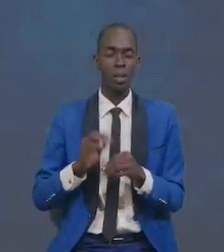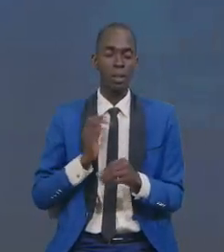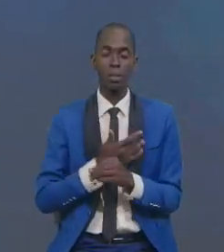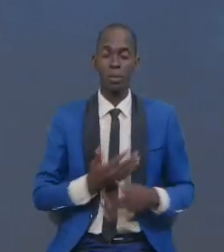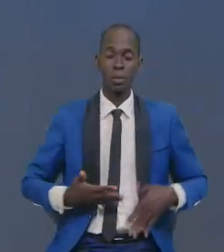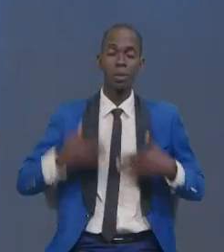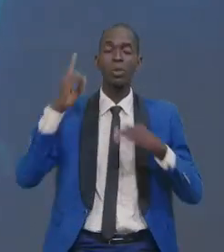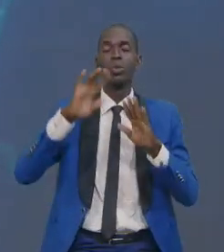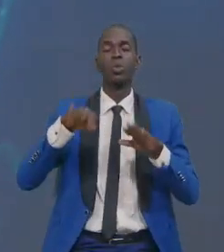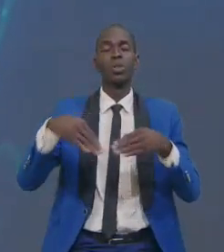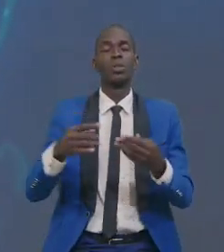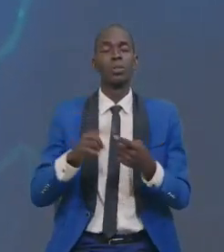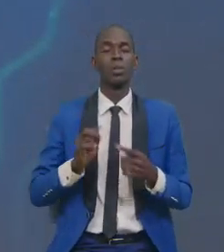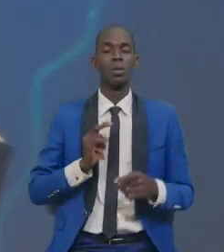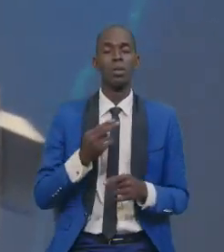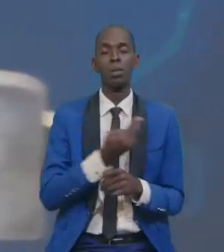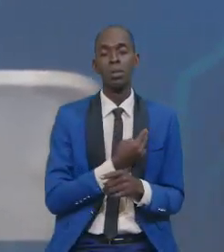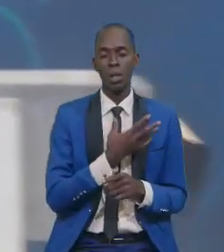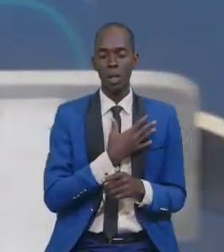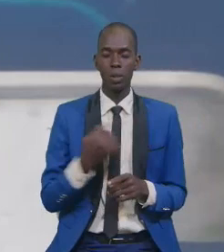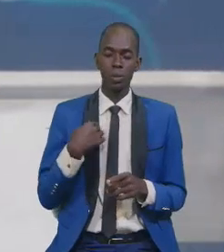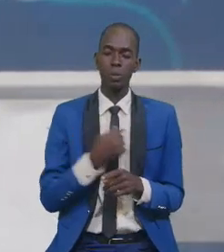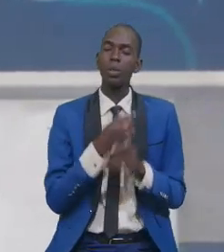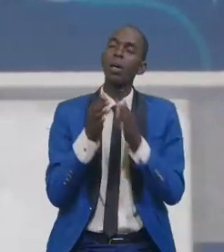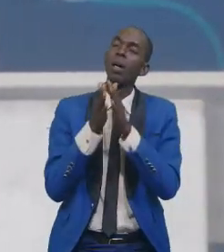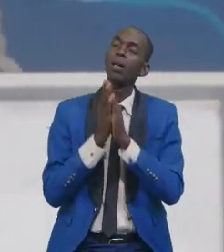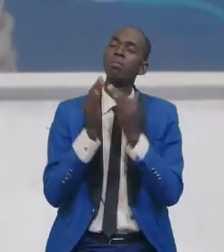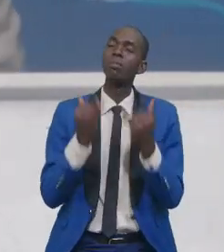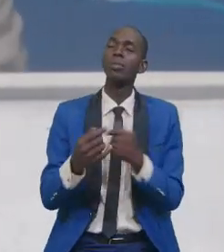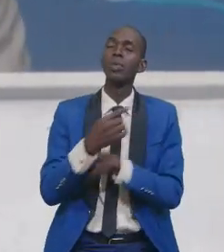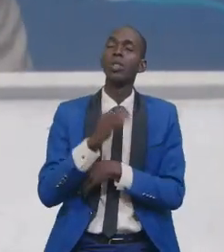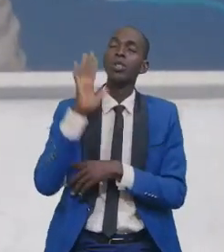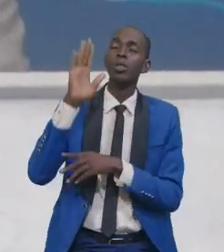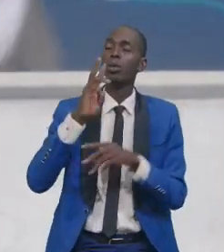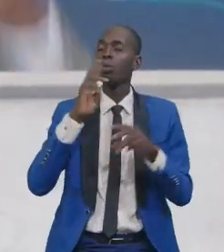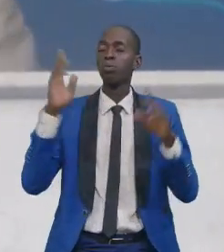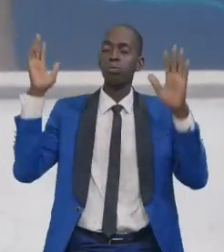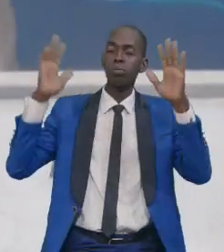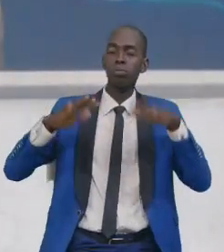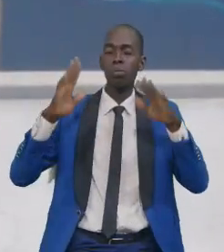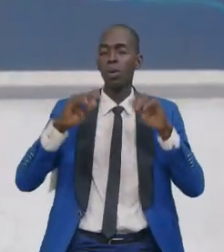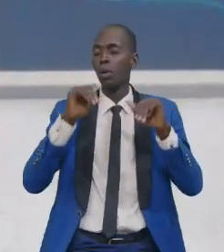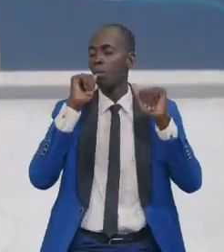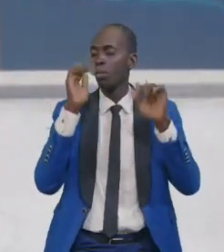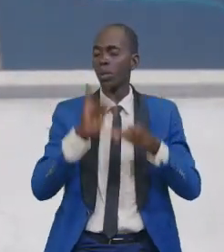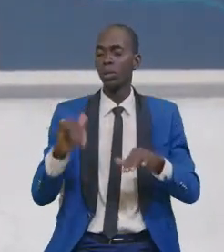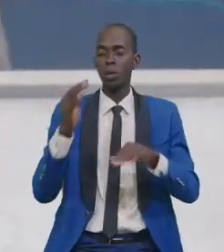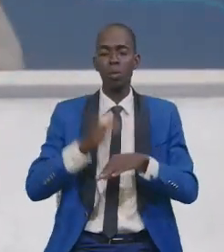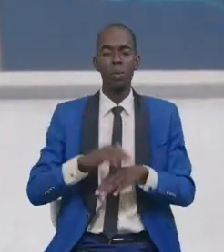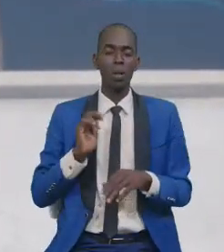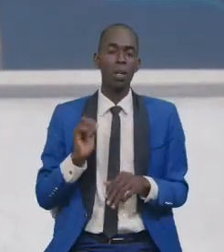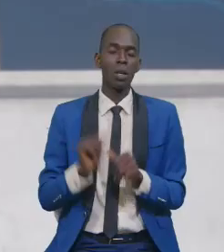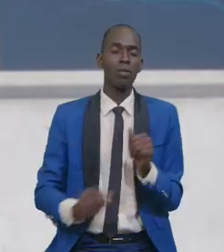grant unto us. And we are praying today, you shower your blessings upon everyone